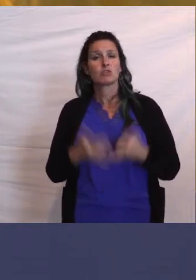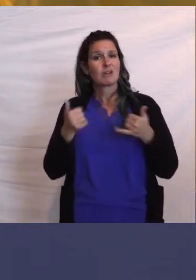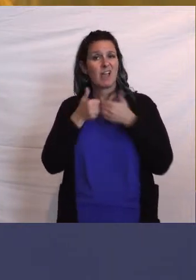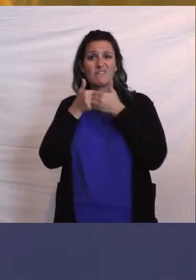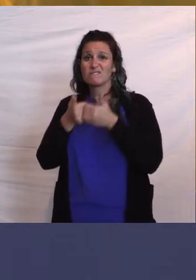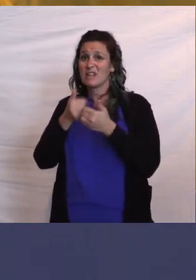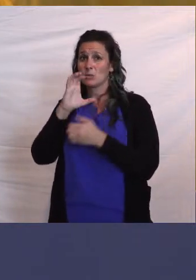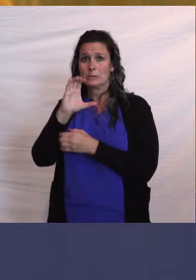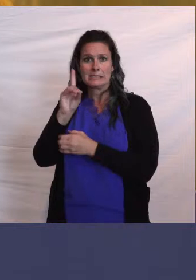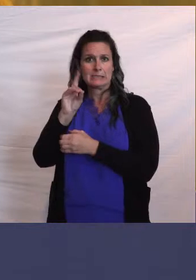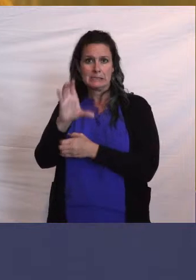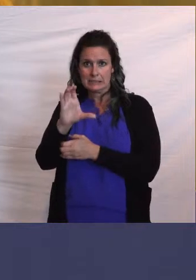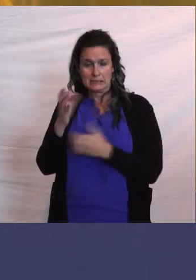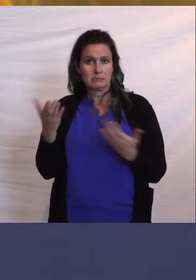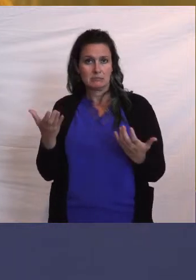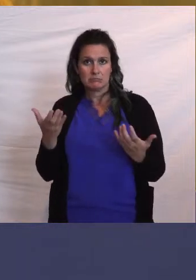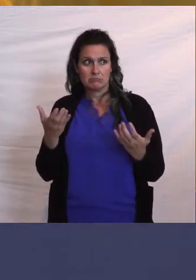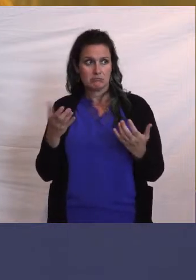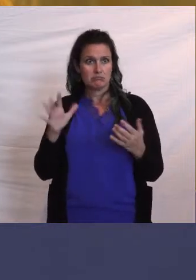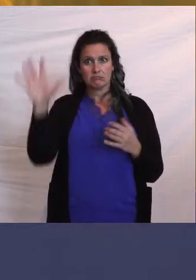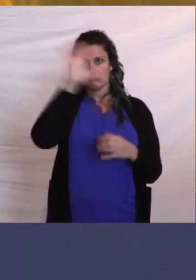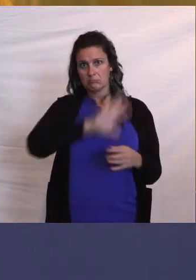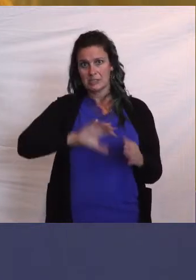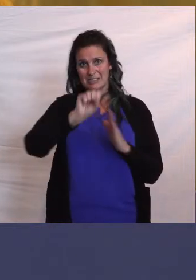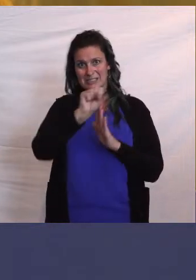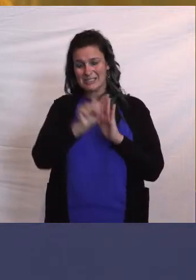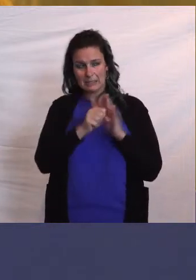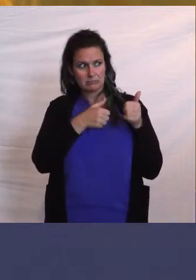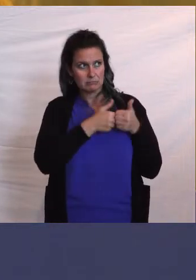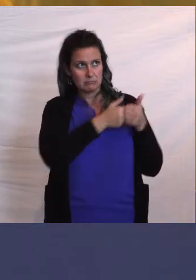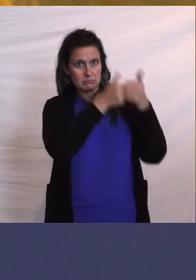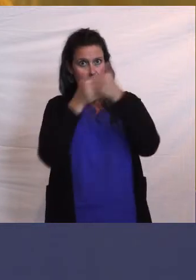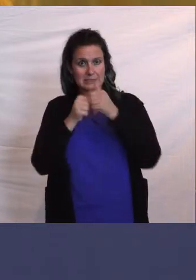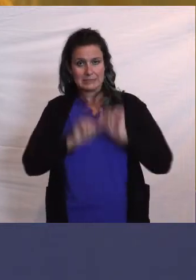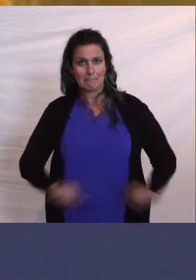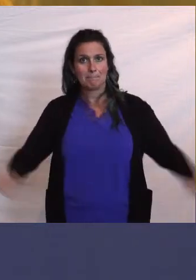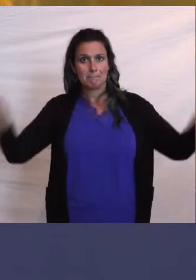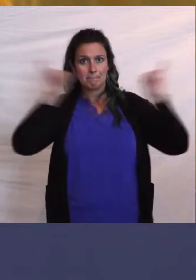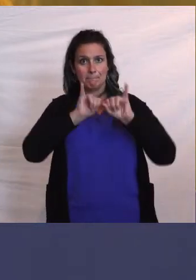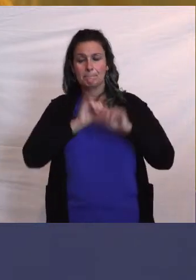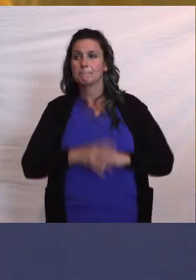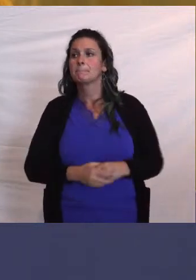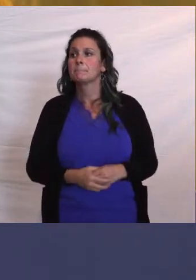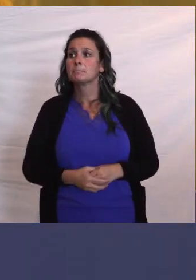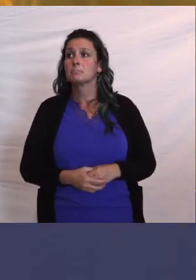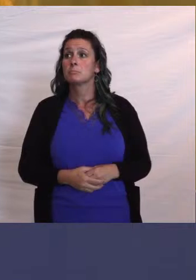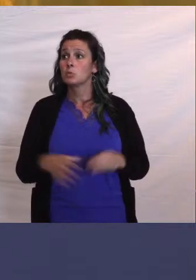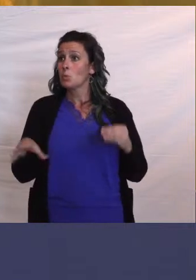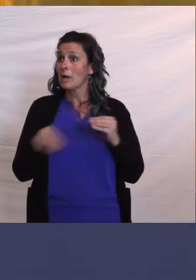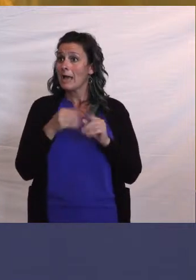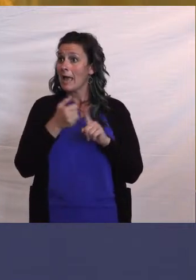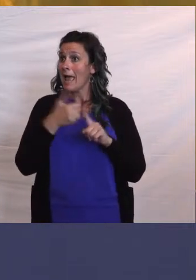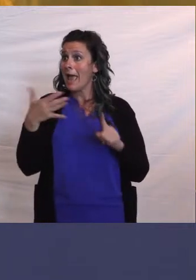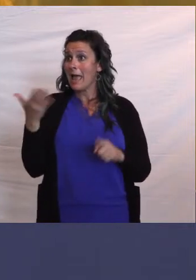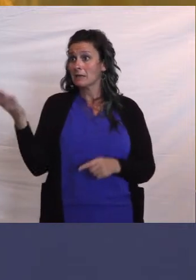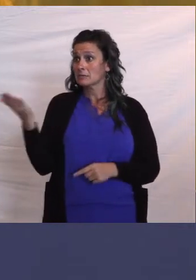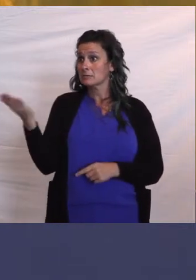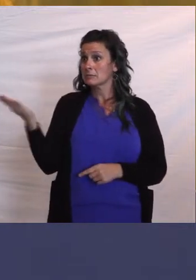CDC recommends, what our neighboring states are doing as well. Anything you want to add